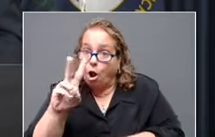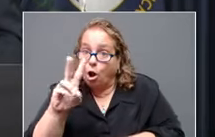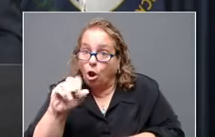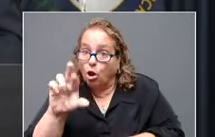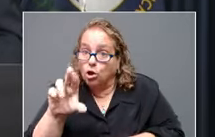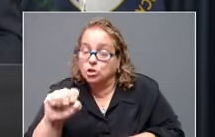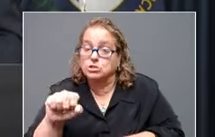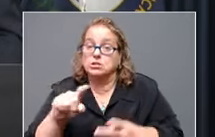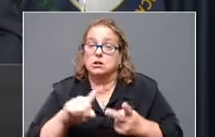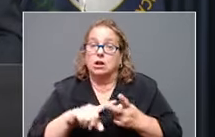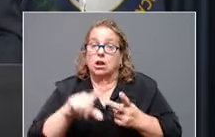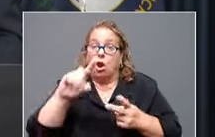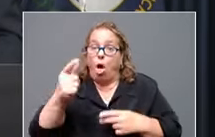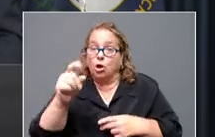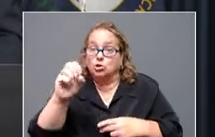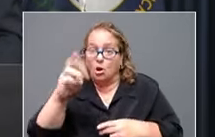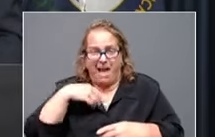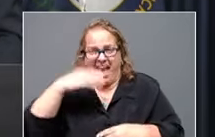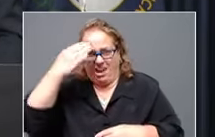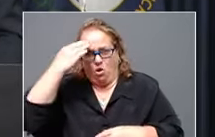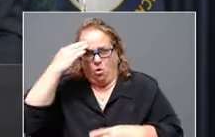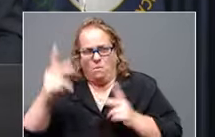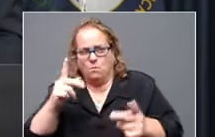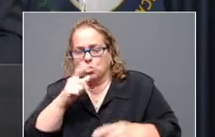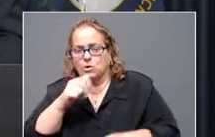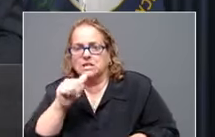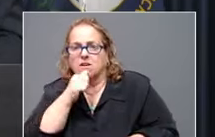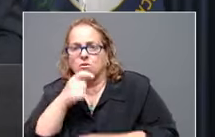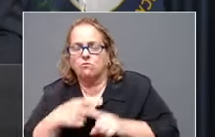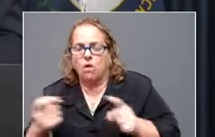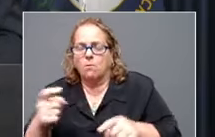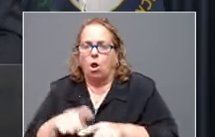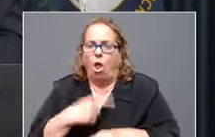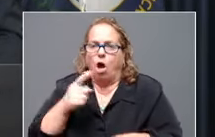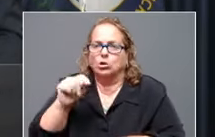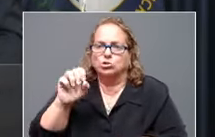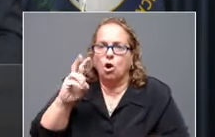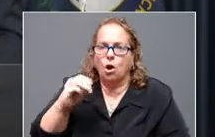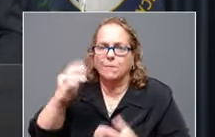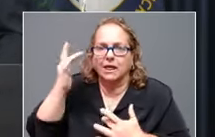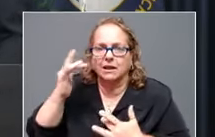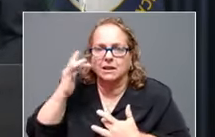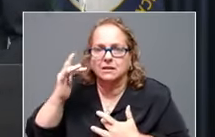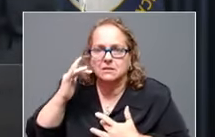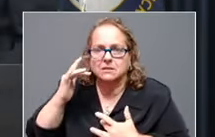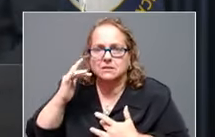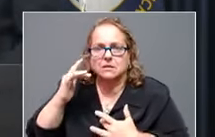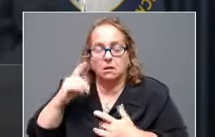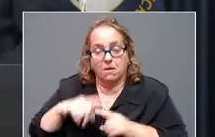people that are suffering from those long-term symptoms. But then it's